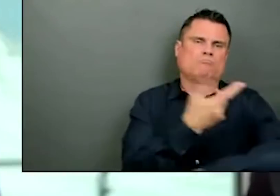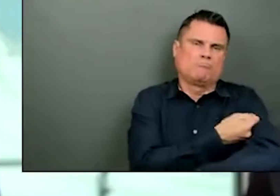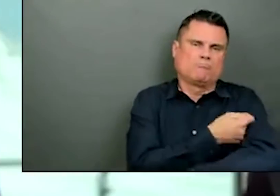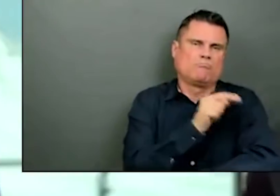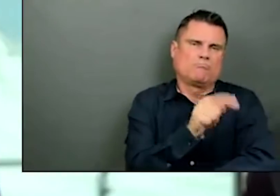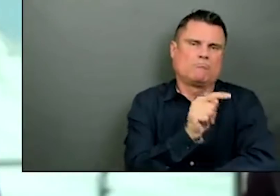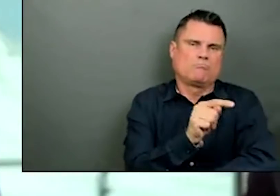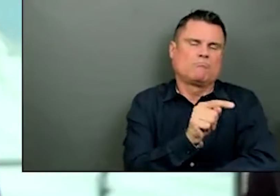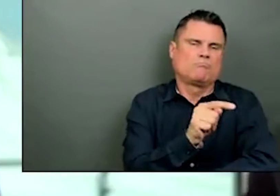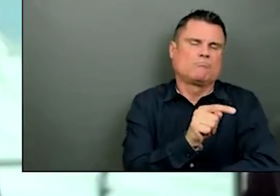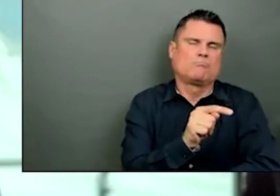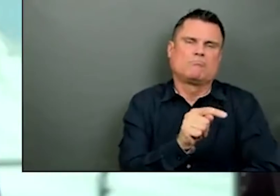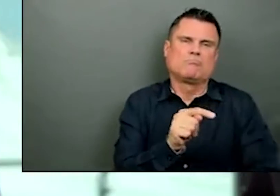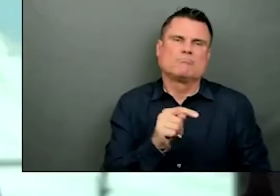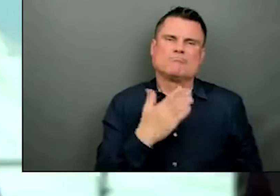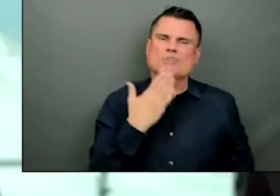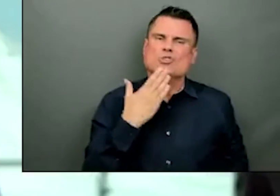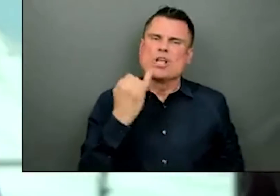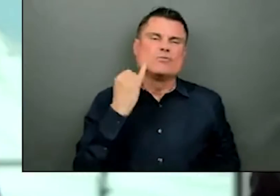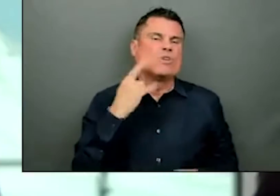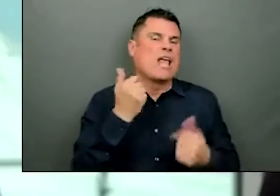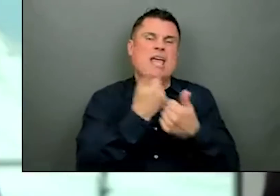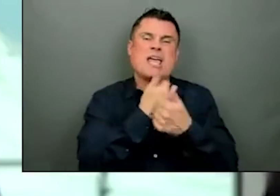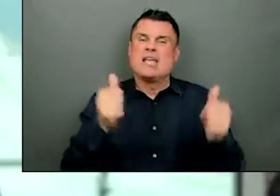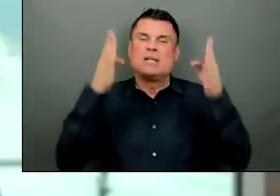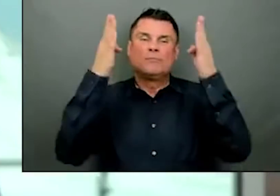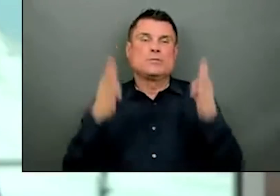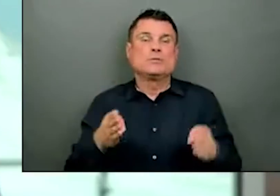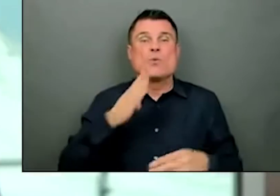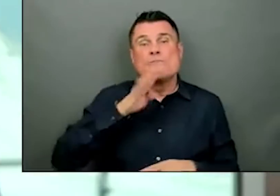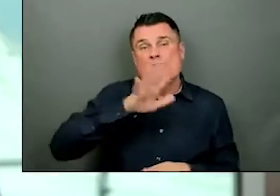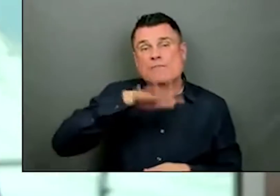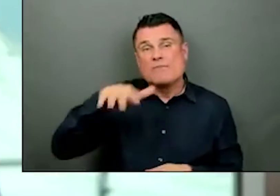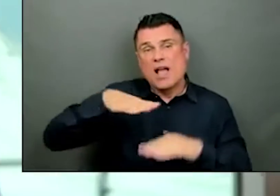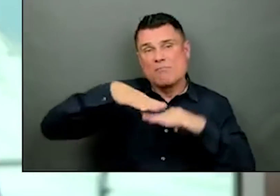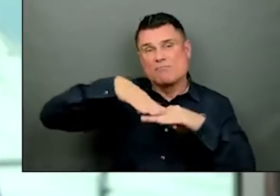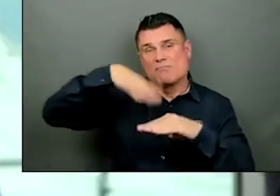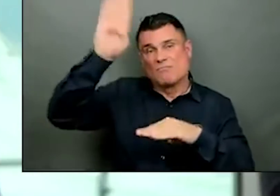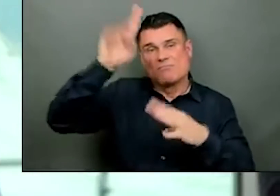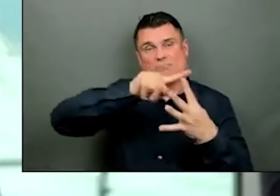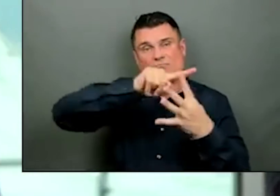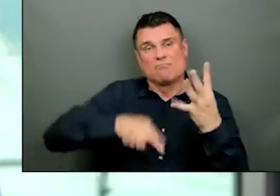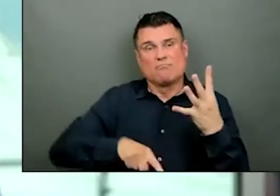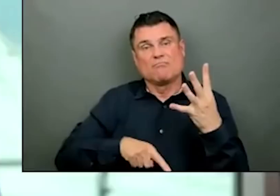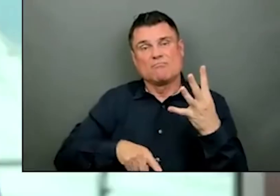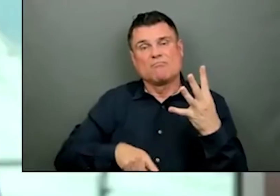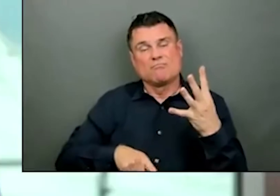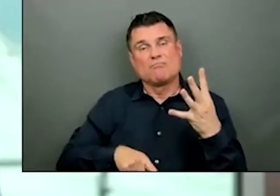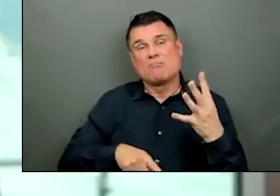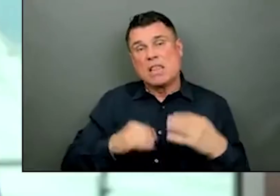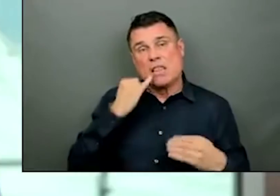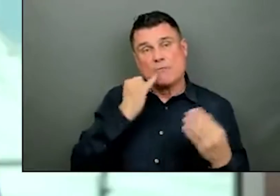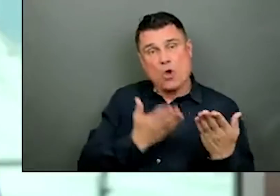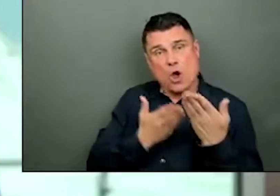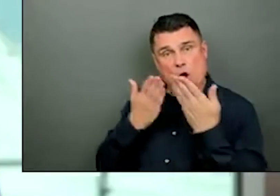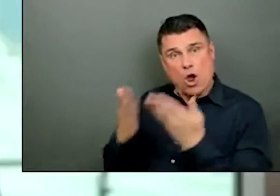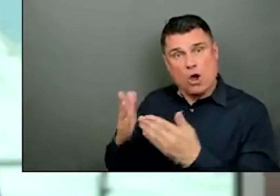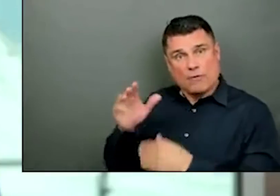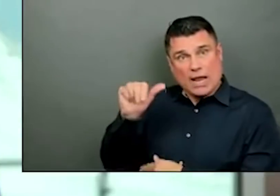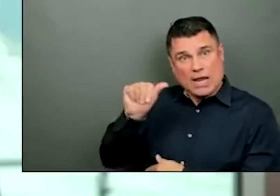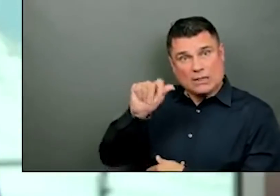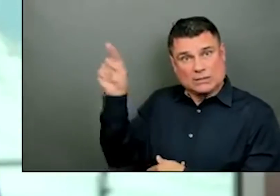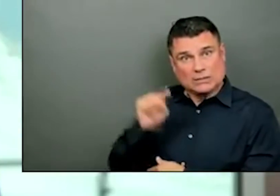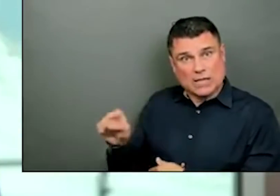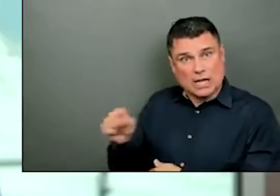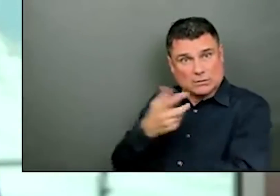these clots, because they can be severe or even fatal, we want to make sure that we know what the risk benefit is for